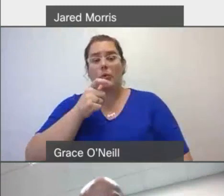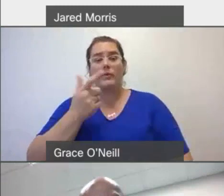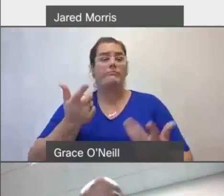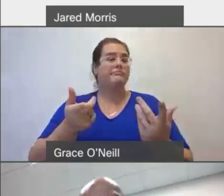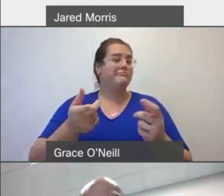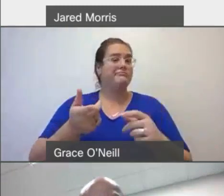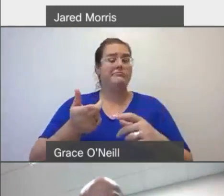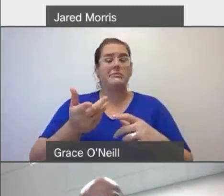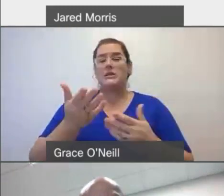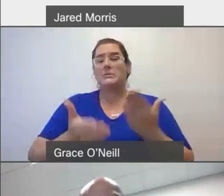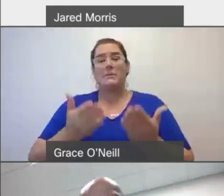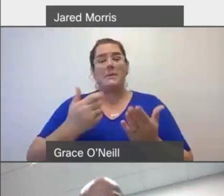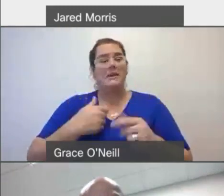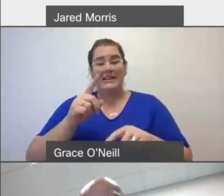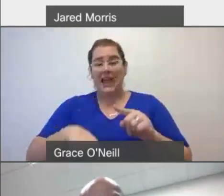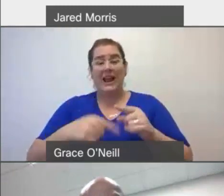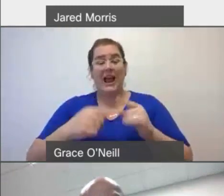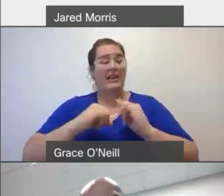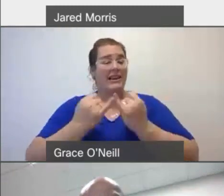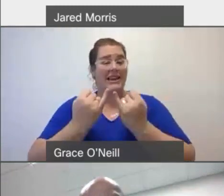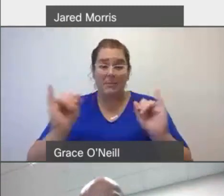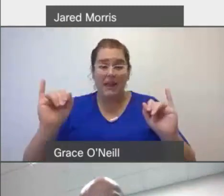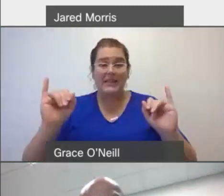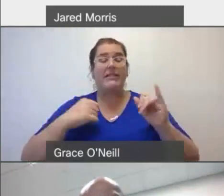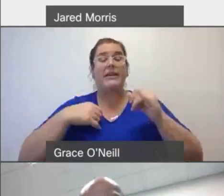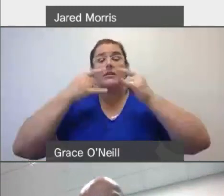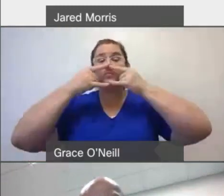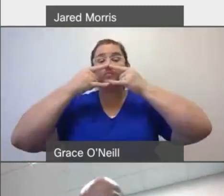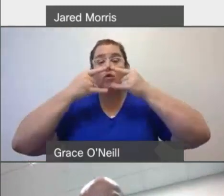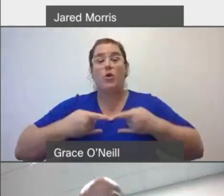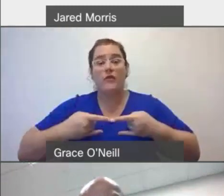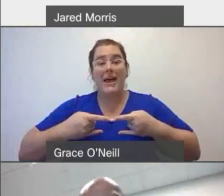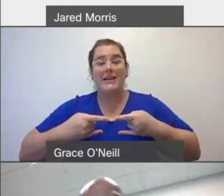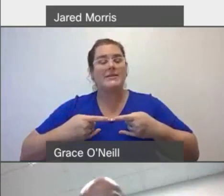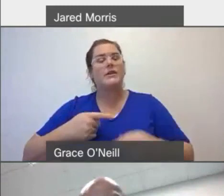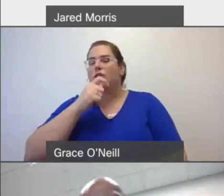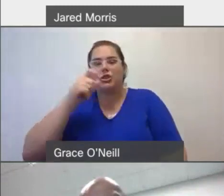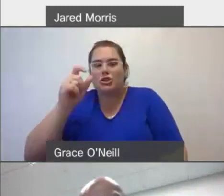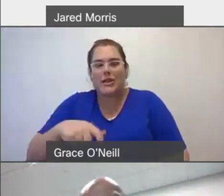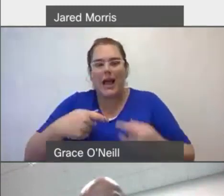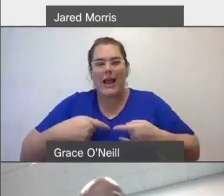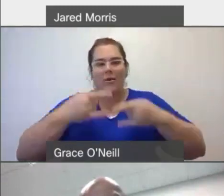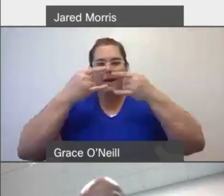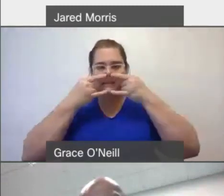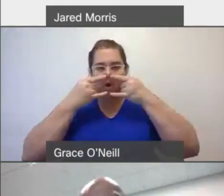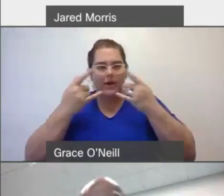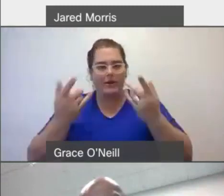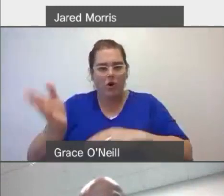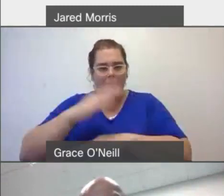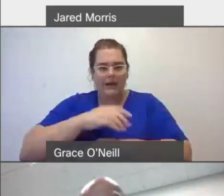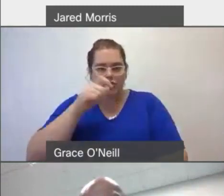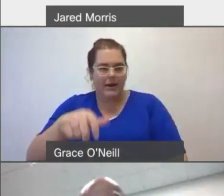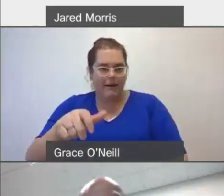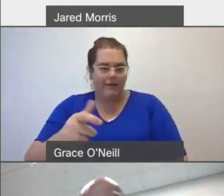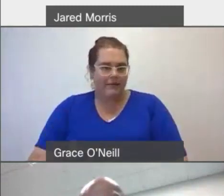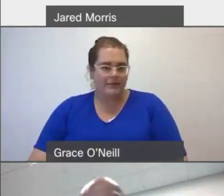cannot independently remove a mask should not have a mask on. And all of us who